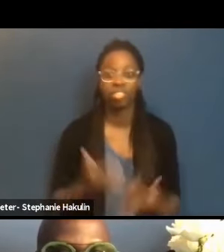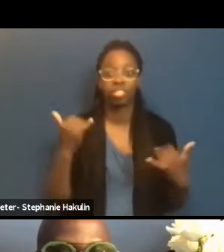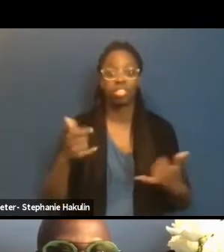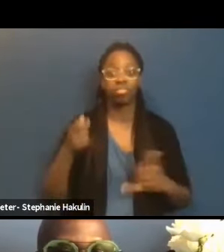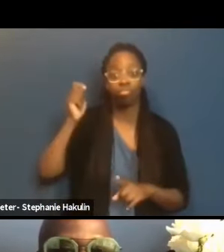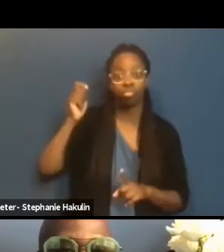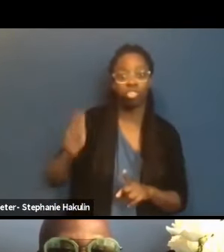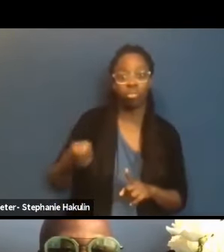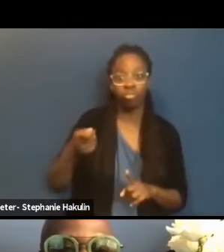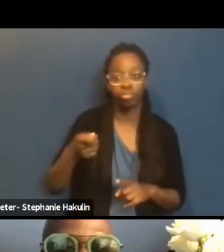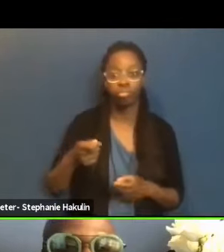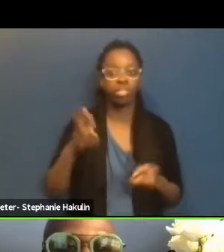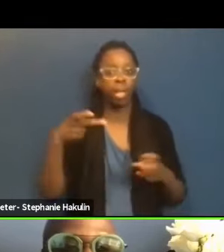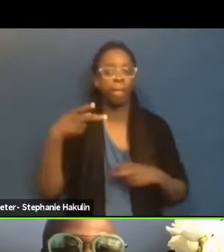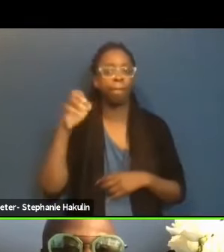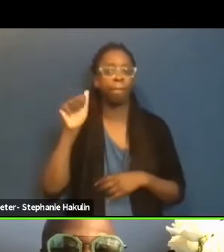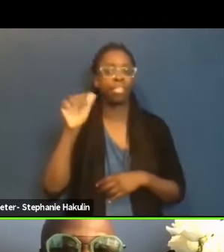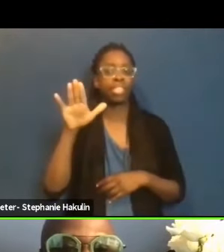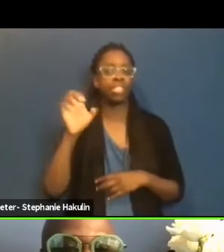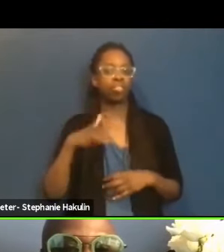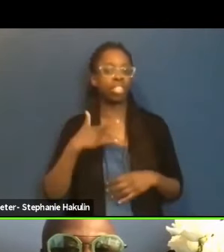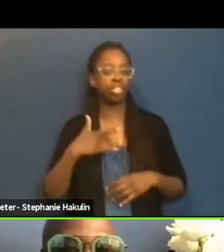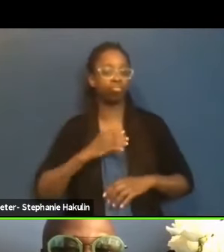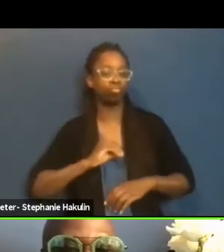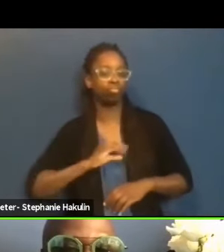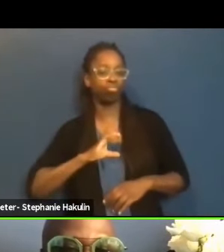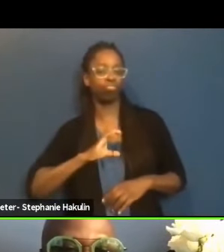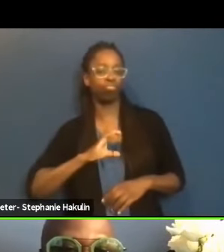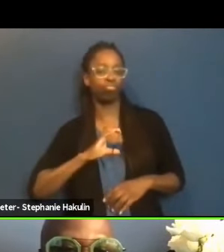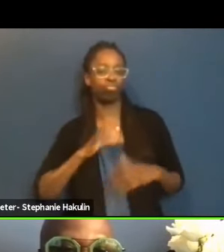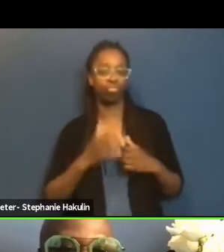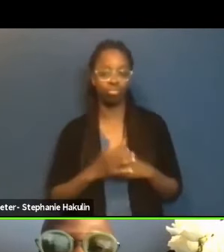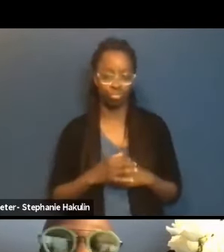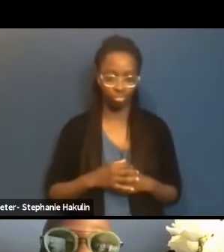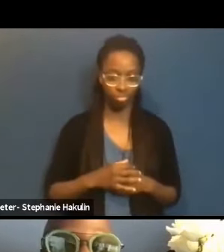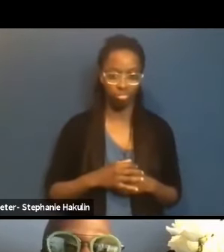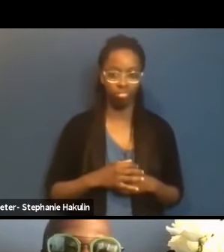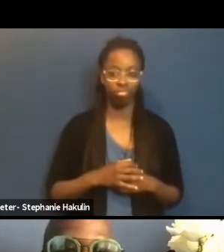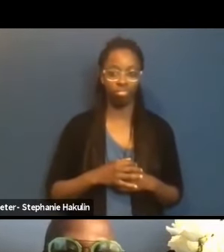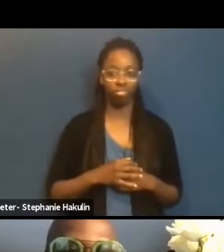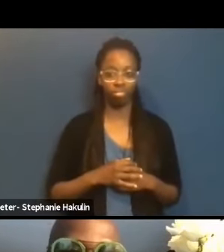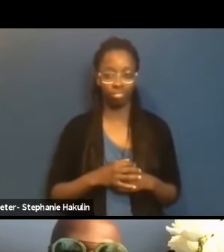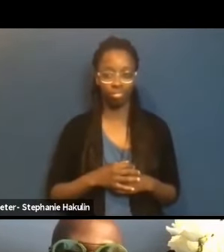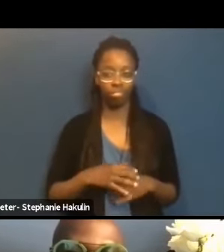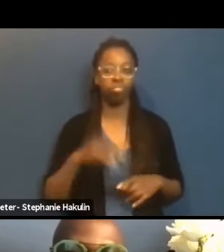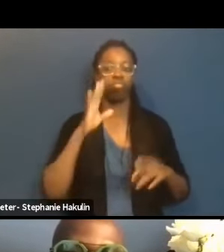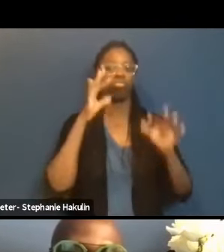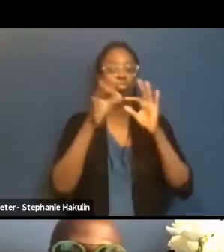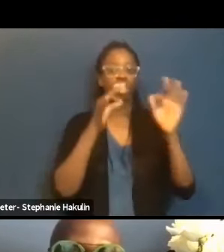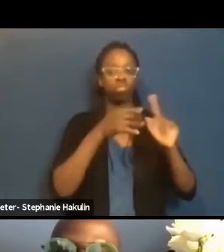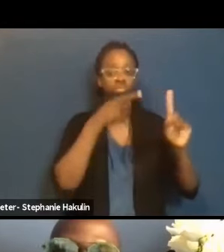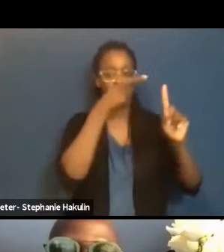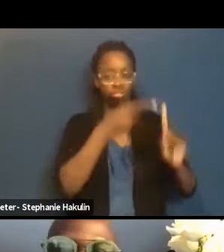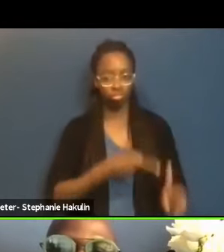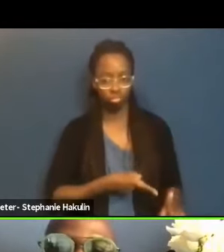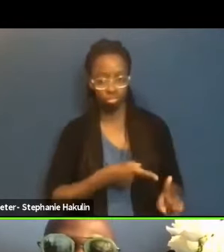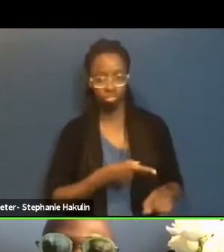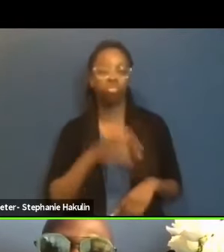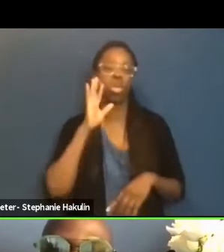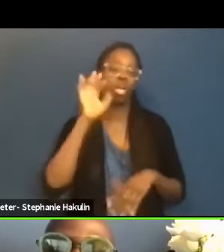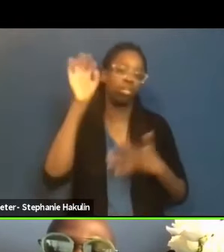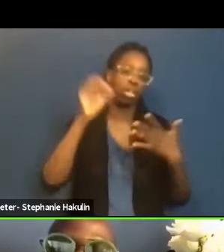what's happening. That's what's happening. But as soon as I get some scores, we gonna hear them. But shout out to Abuja. Yeah,